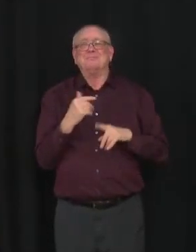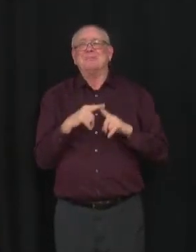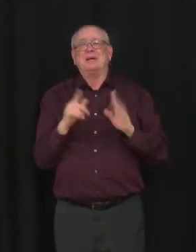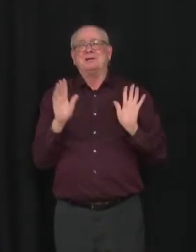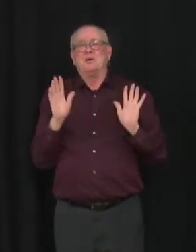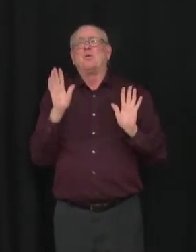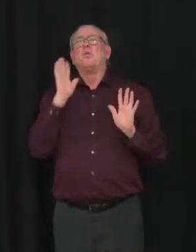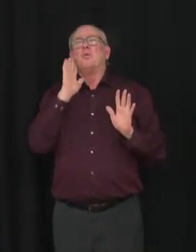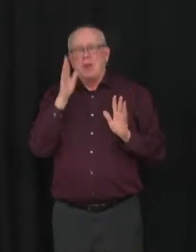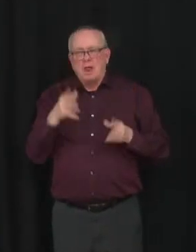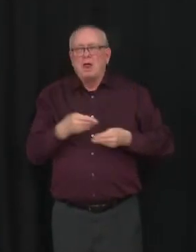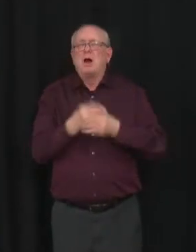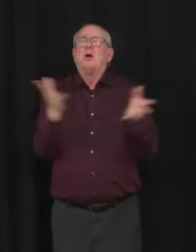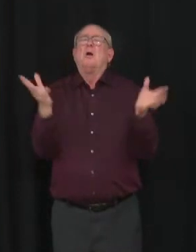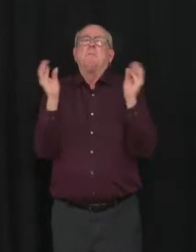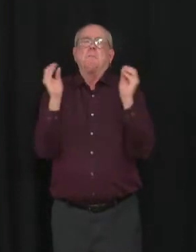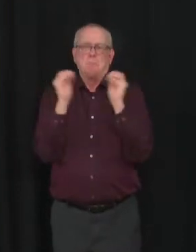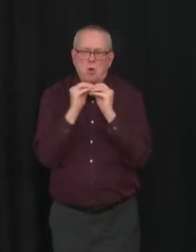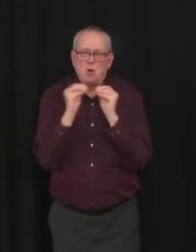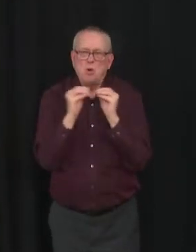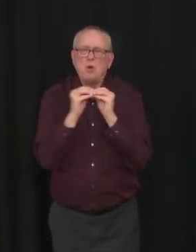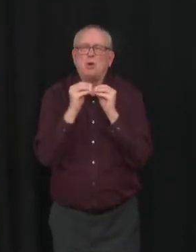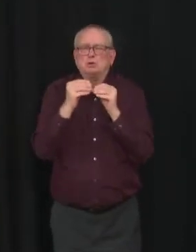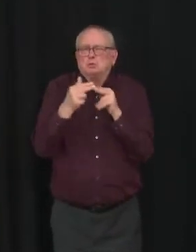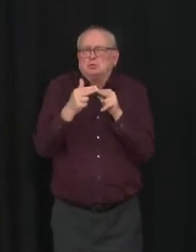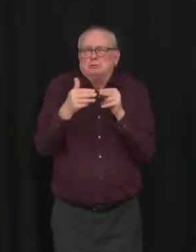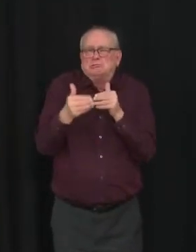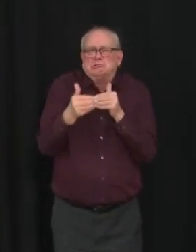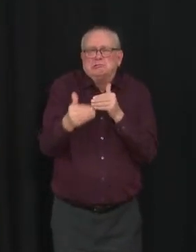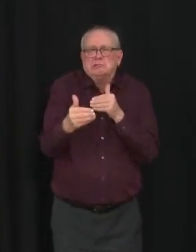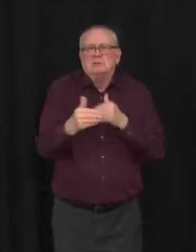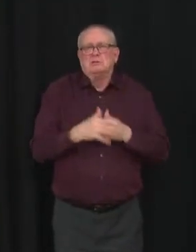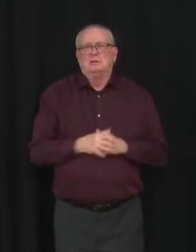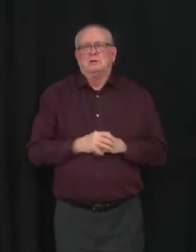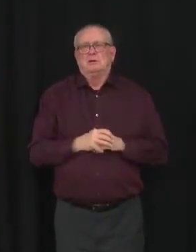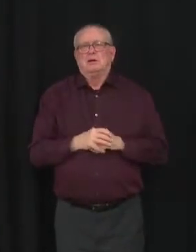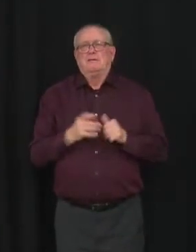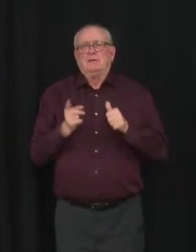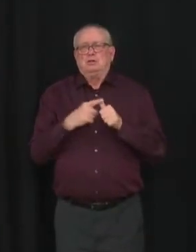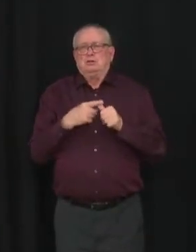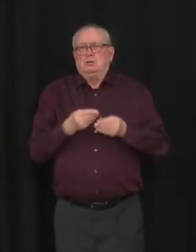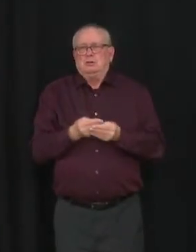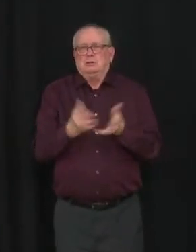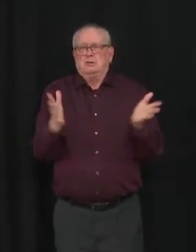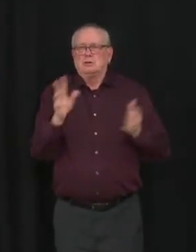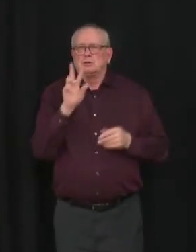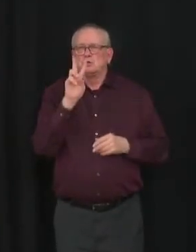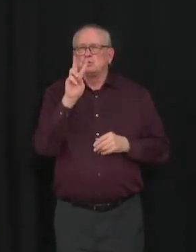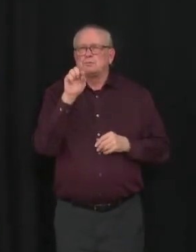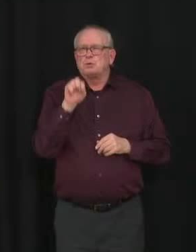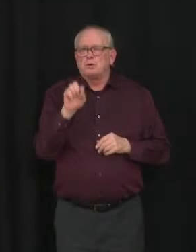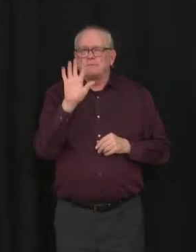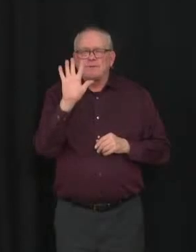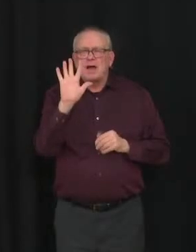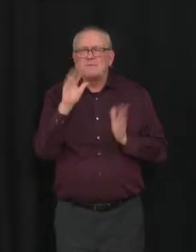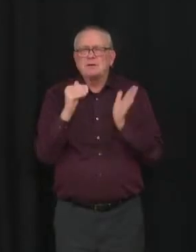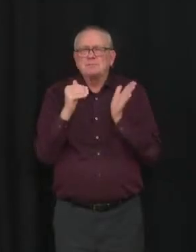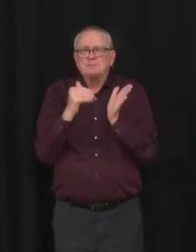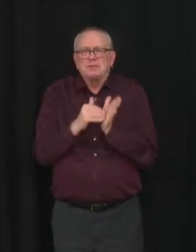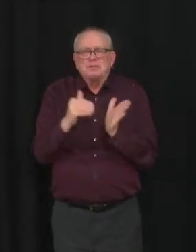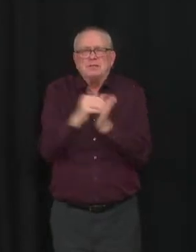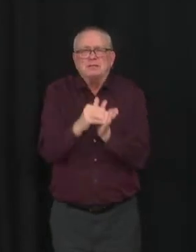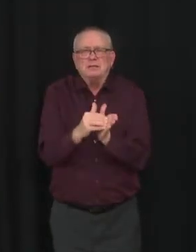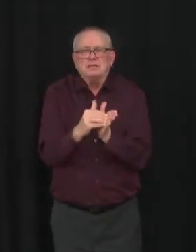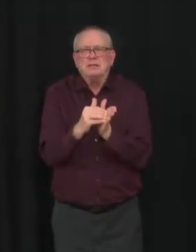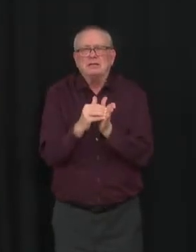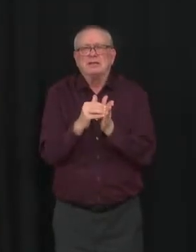tests are on the way. The initial distribution was 2.5 million tests. 2 million are on their way out the door right now, and